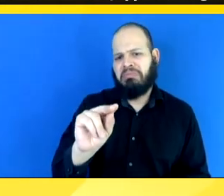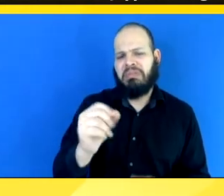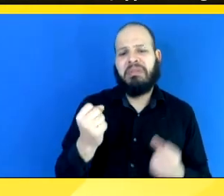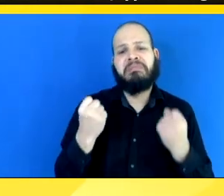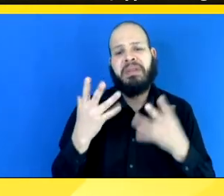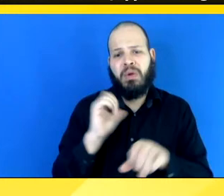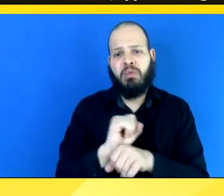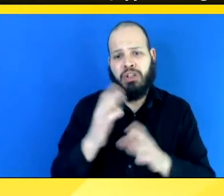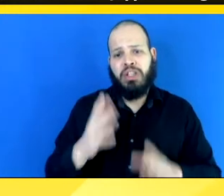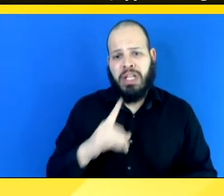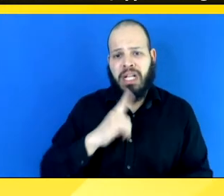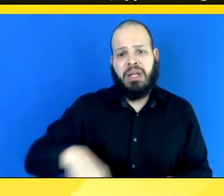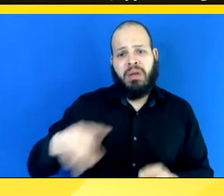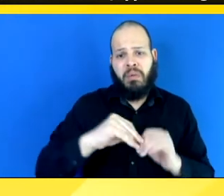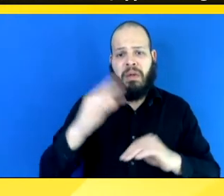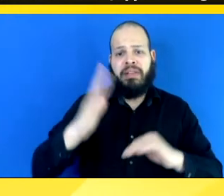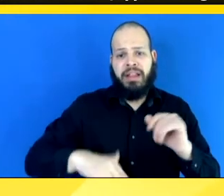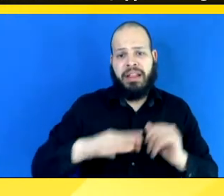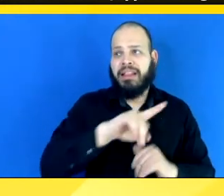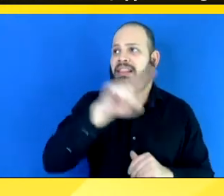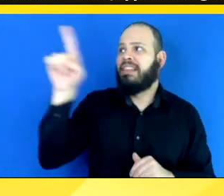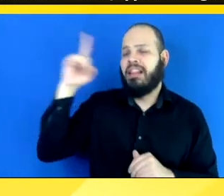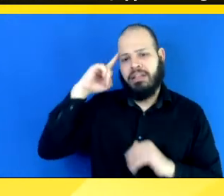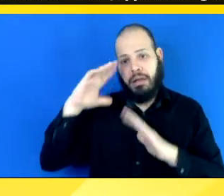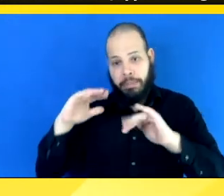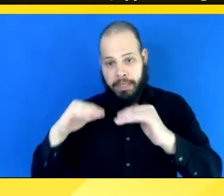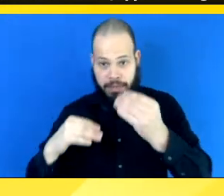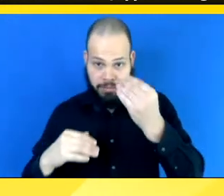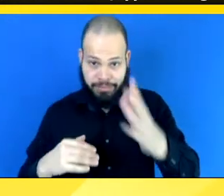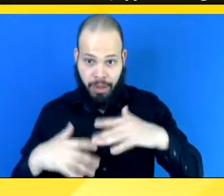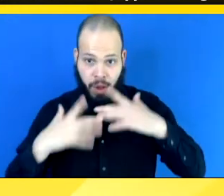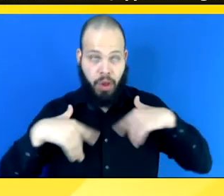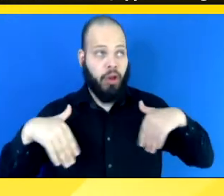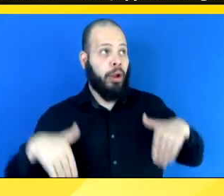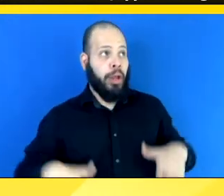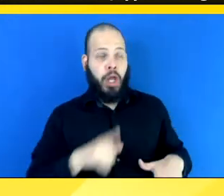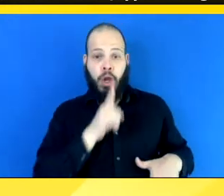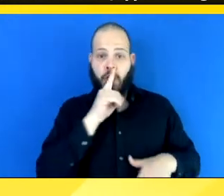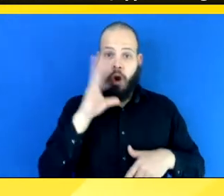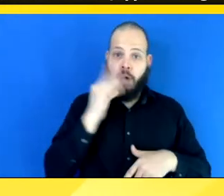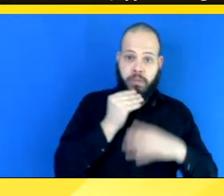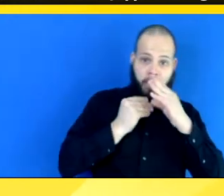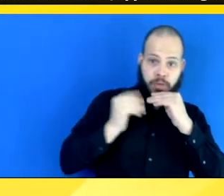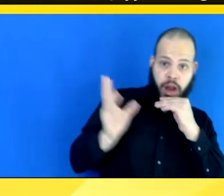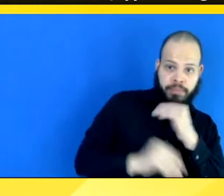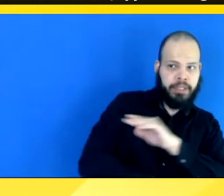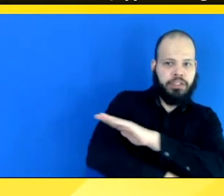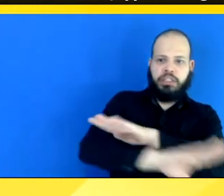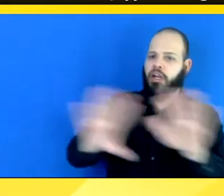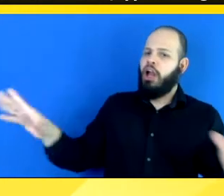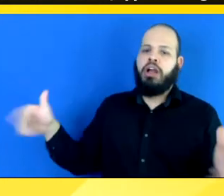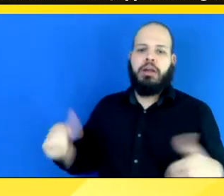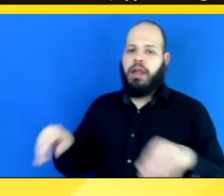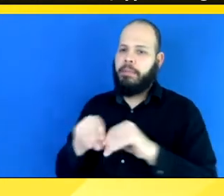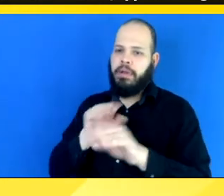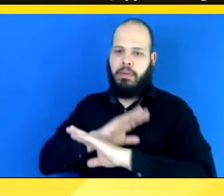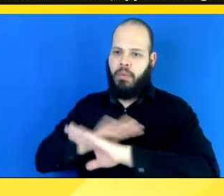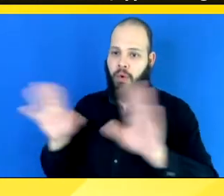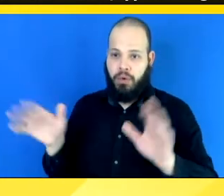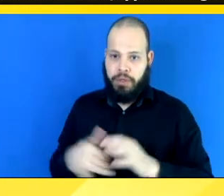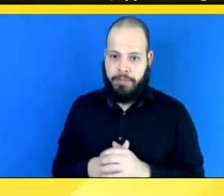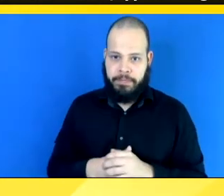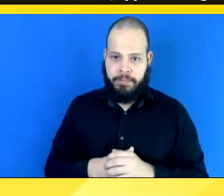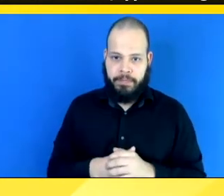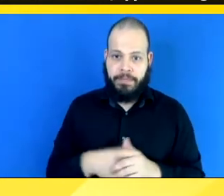anymore. So thank you. I didn't know that this would be so big. And stepping out here